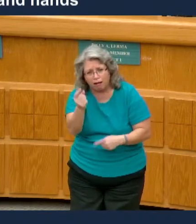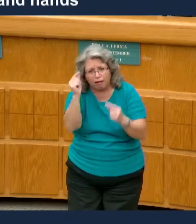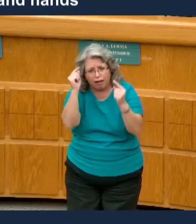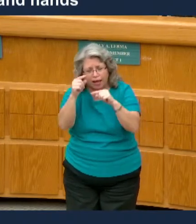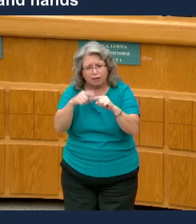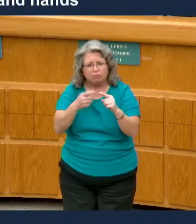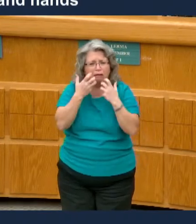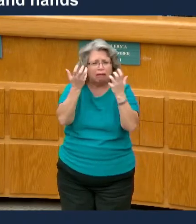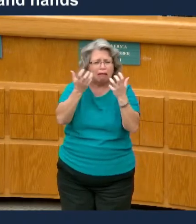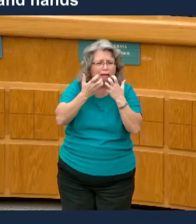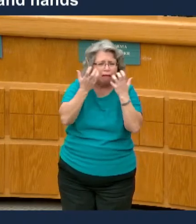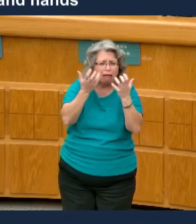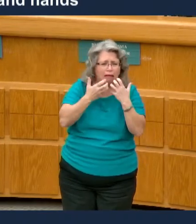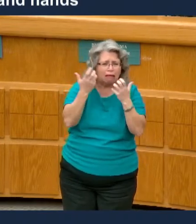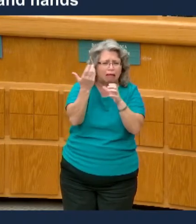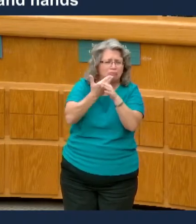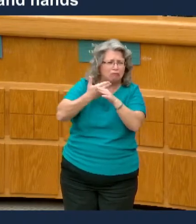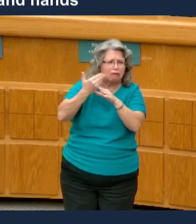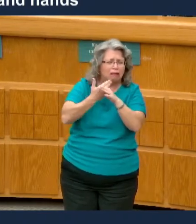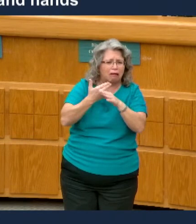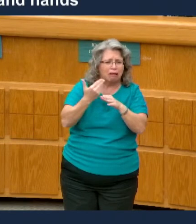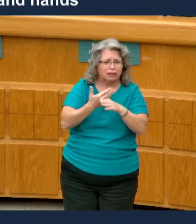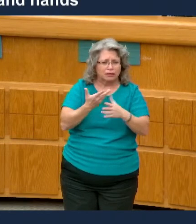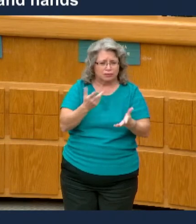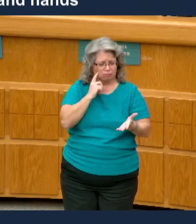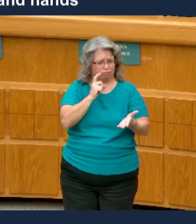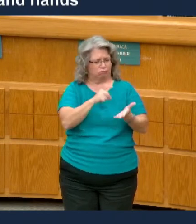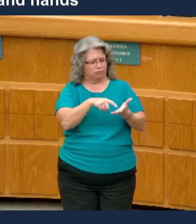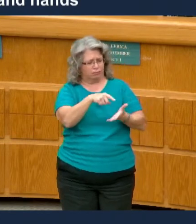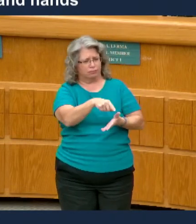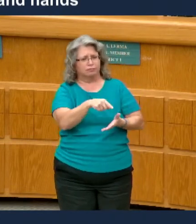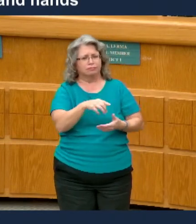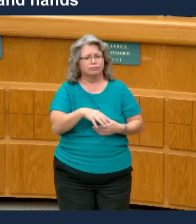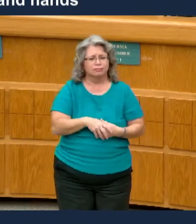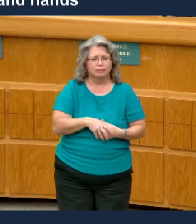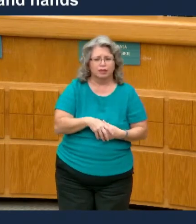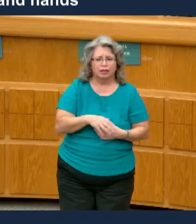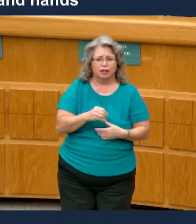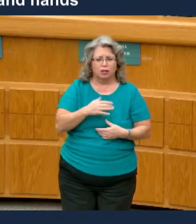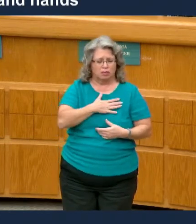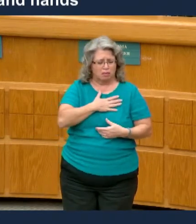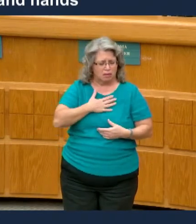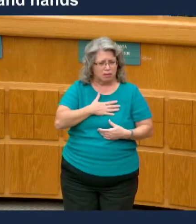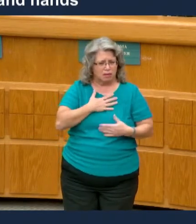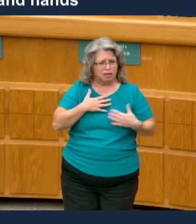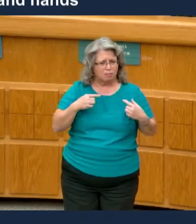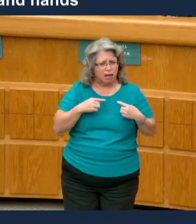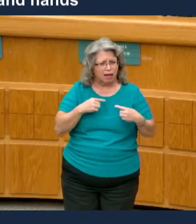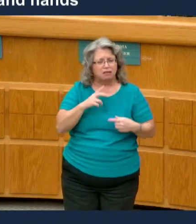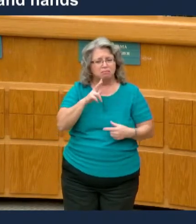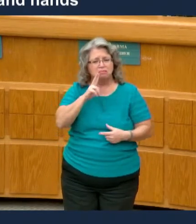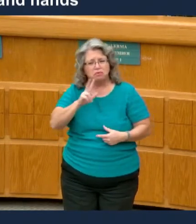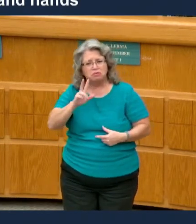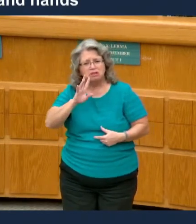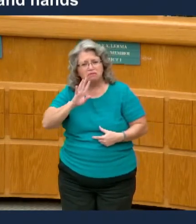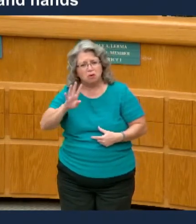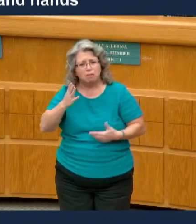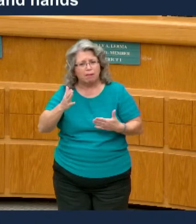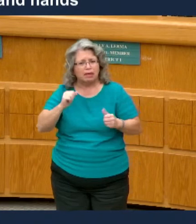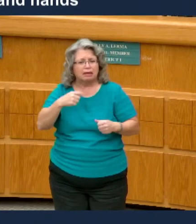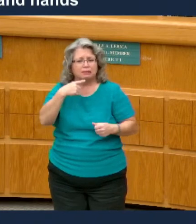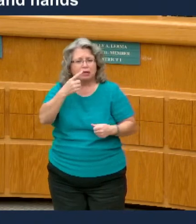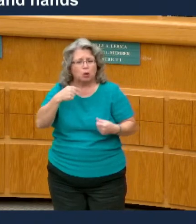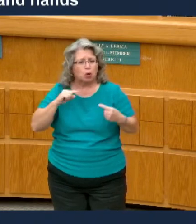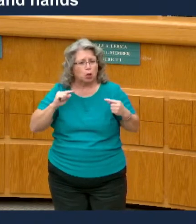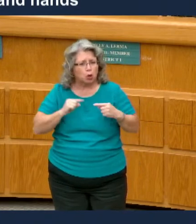because something's bothering them. Persistent pain or chest pain, a 3-year-old can tell you, a 4-year-old can tell you that it hurts.